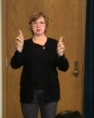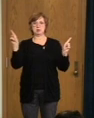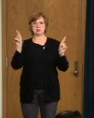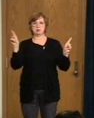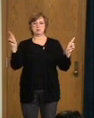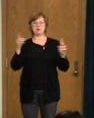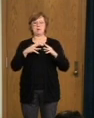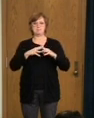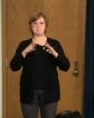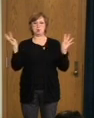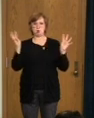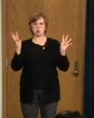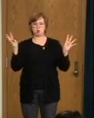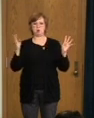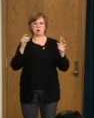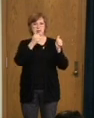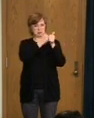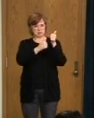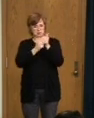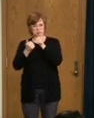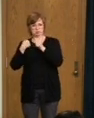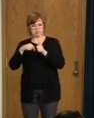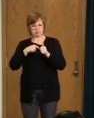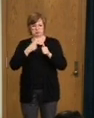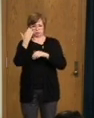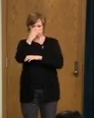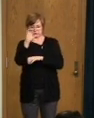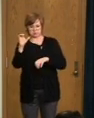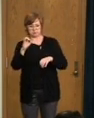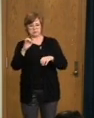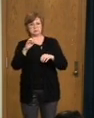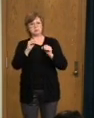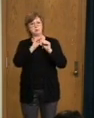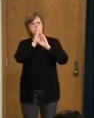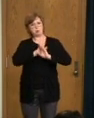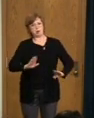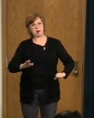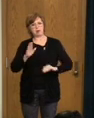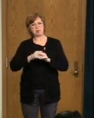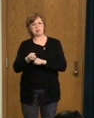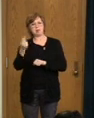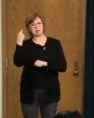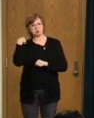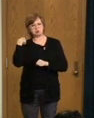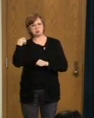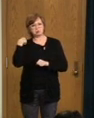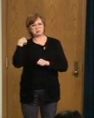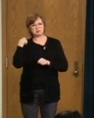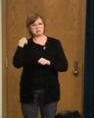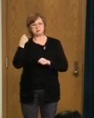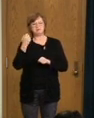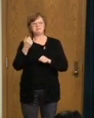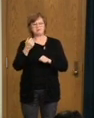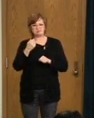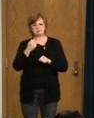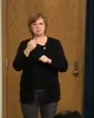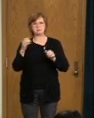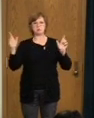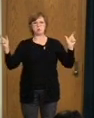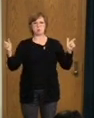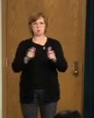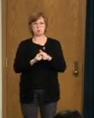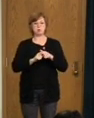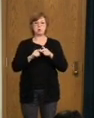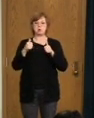us. It needs to be a quieter Christmas. So today we are announcing that all of the public health measures that